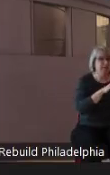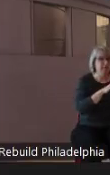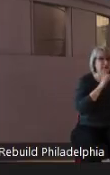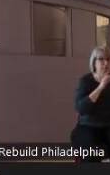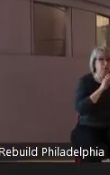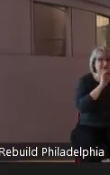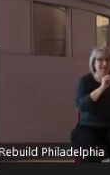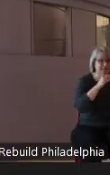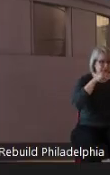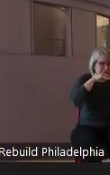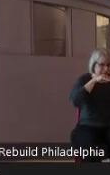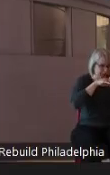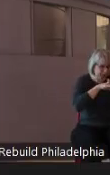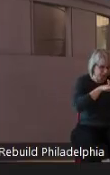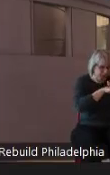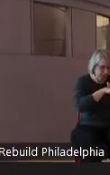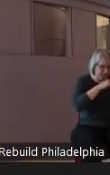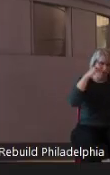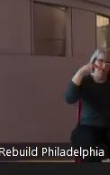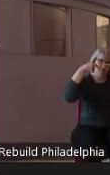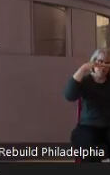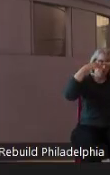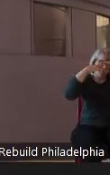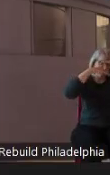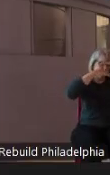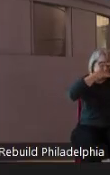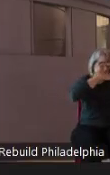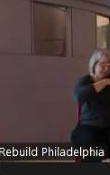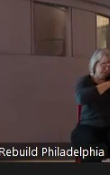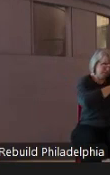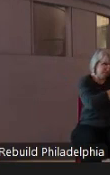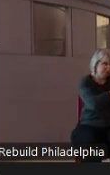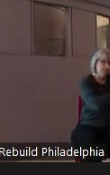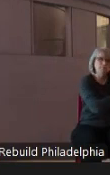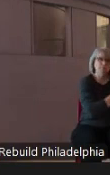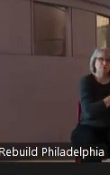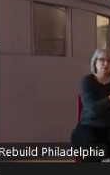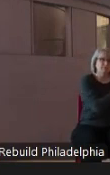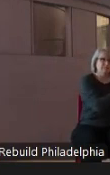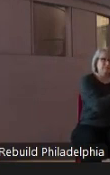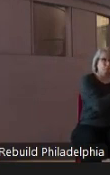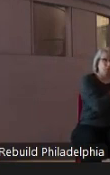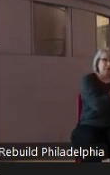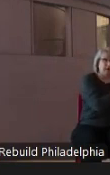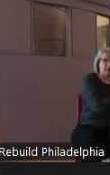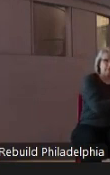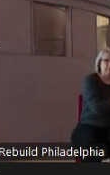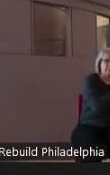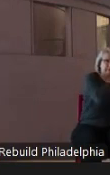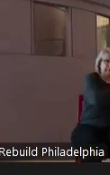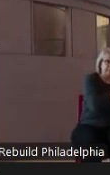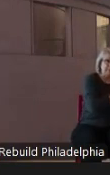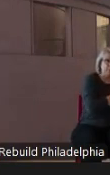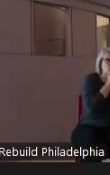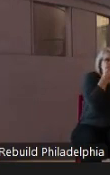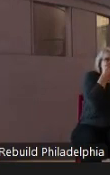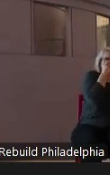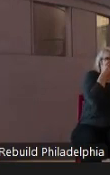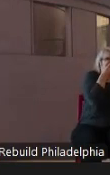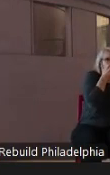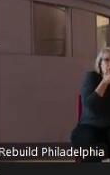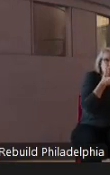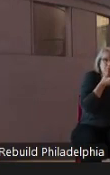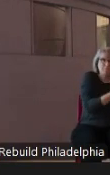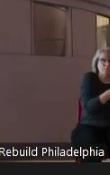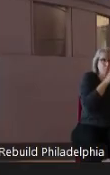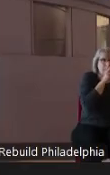will be 0 entry and have a maximum depth of 4.5 feet. This pool will be heated and will include